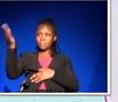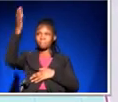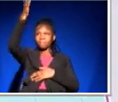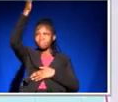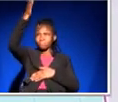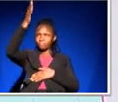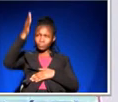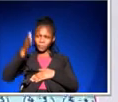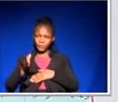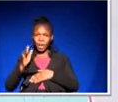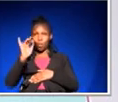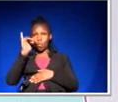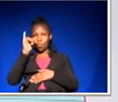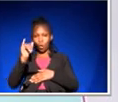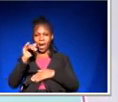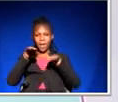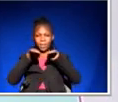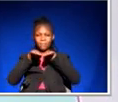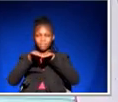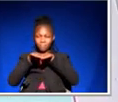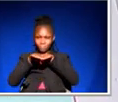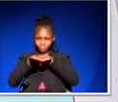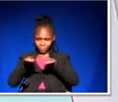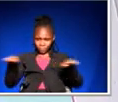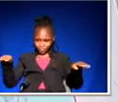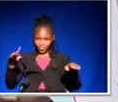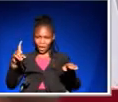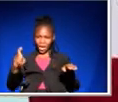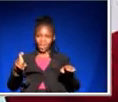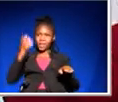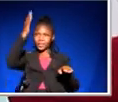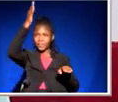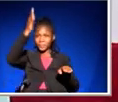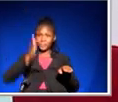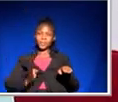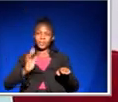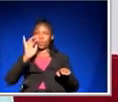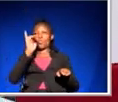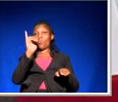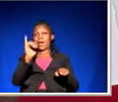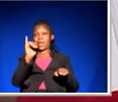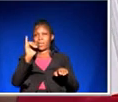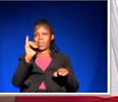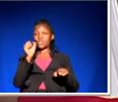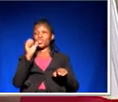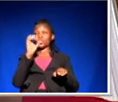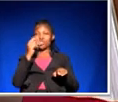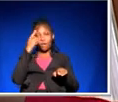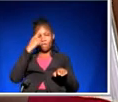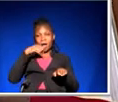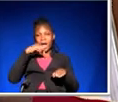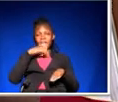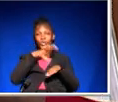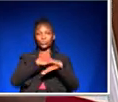This is the y-axis. We want to get the equation of